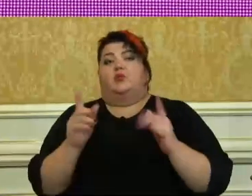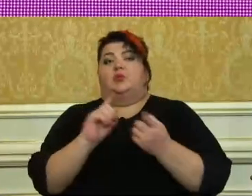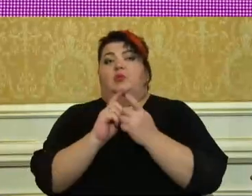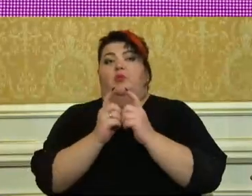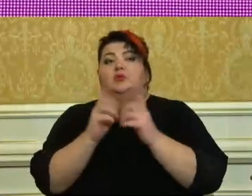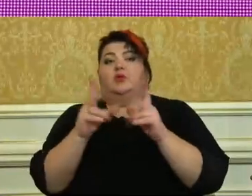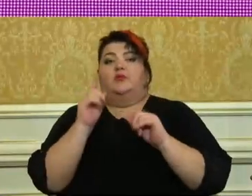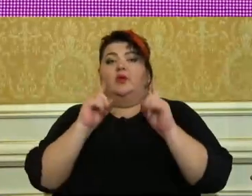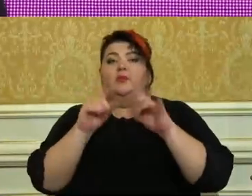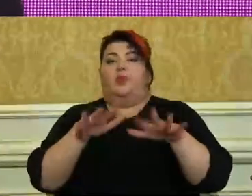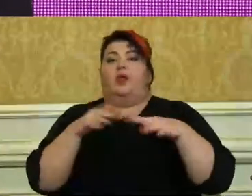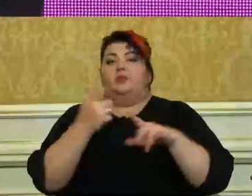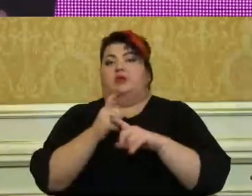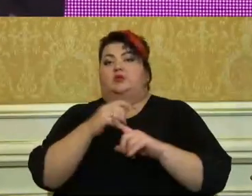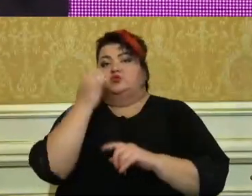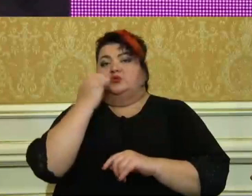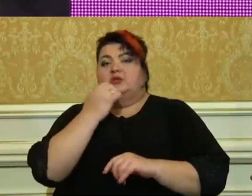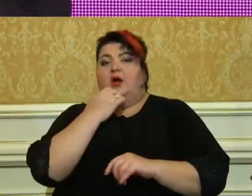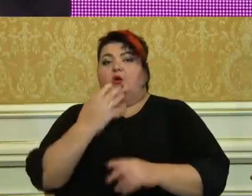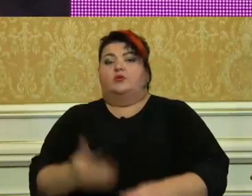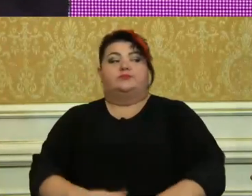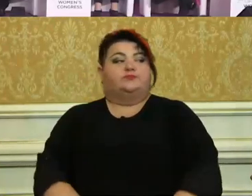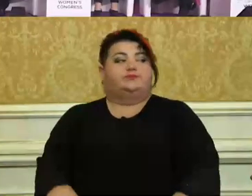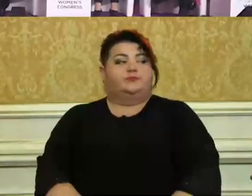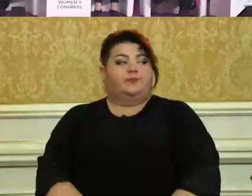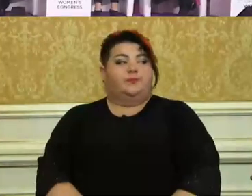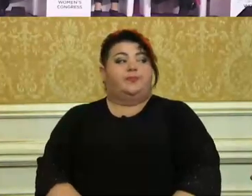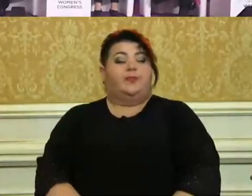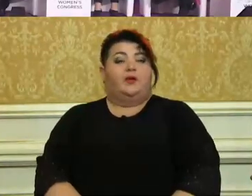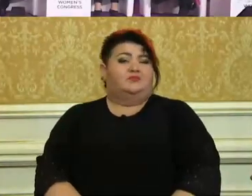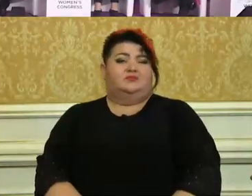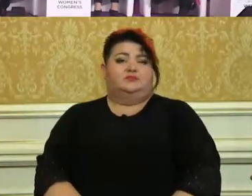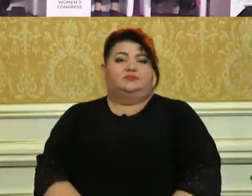are fighting for this. Thank you very much. Thank you, Ms. Irina.